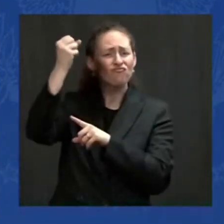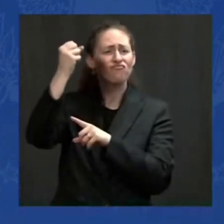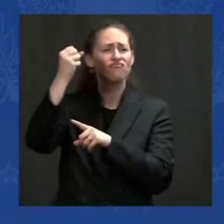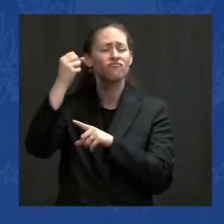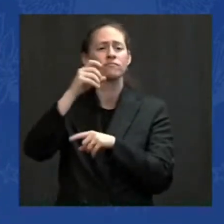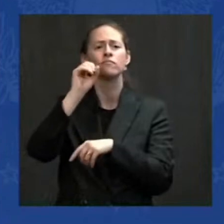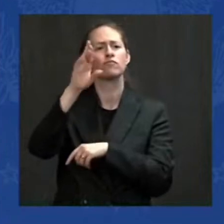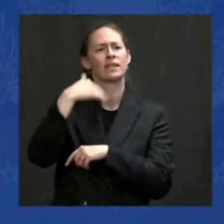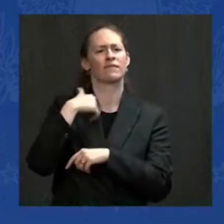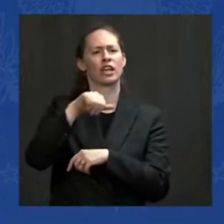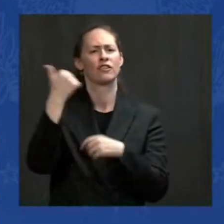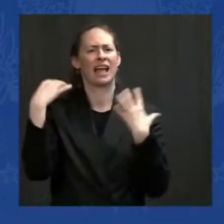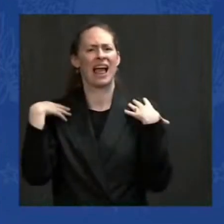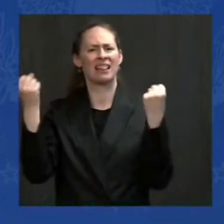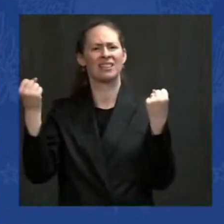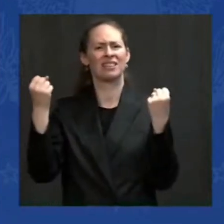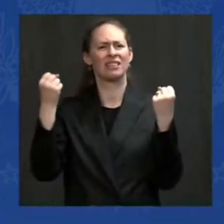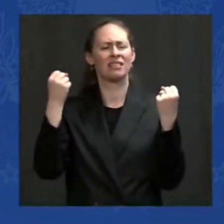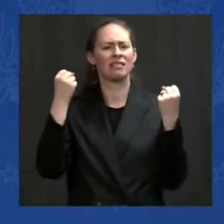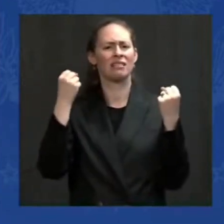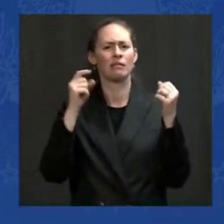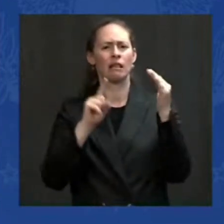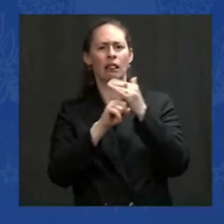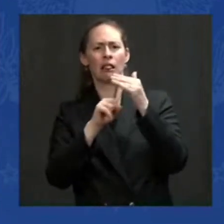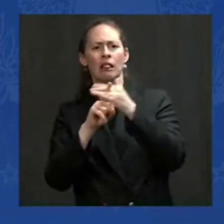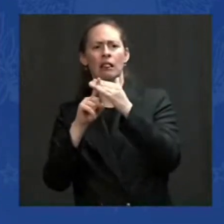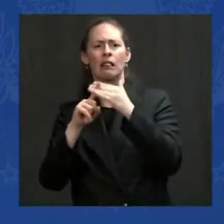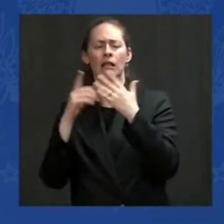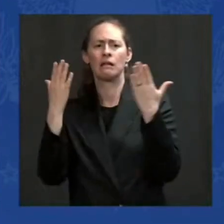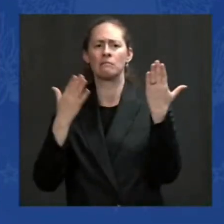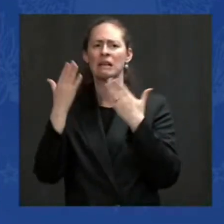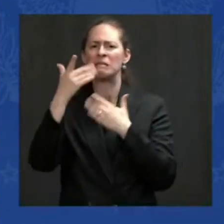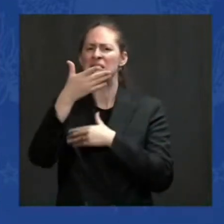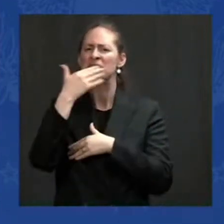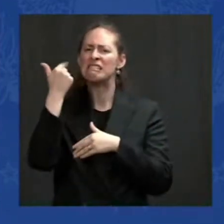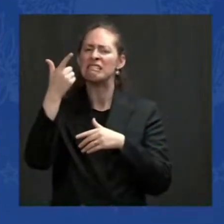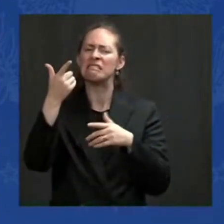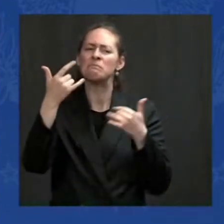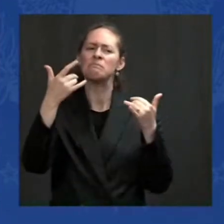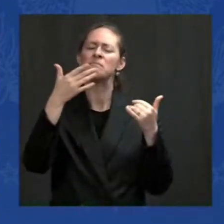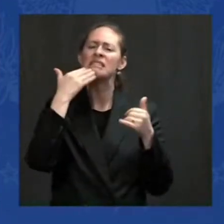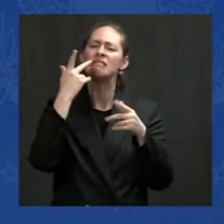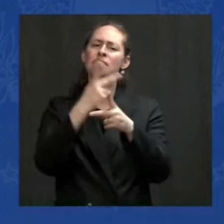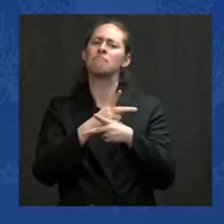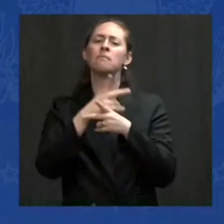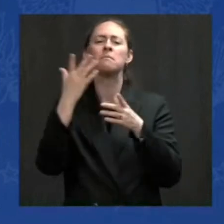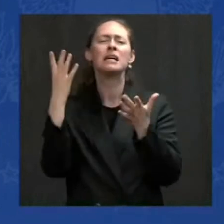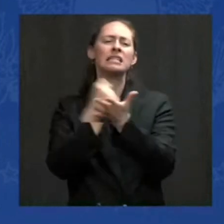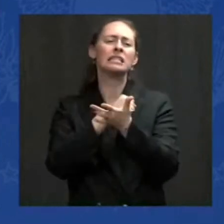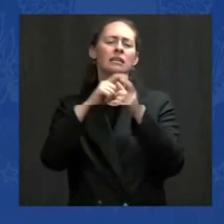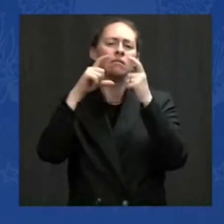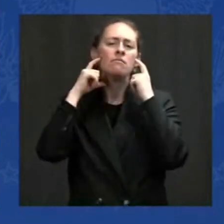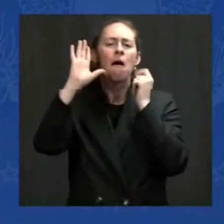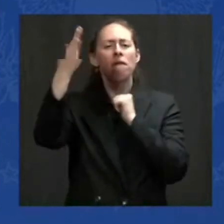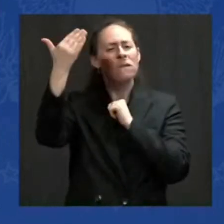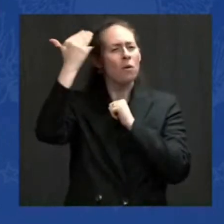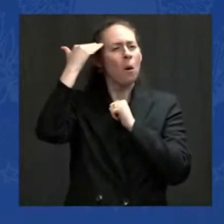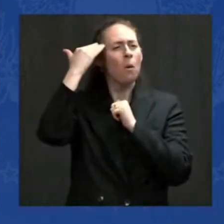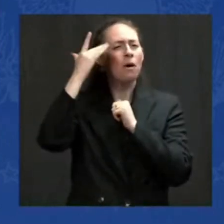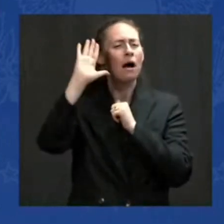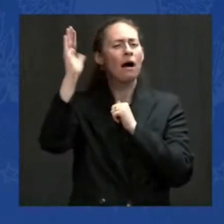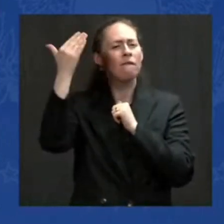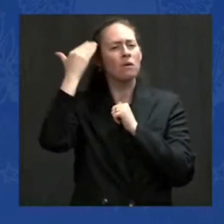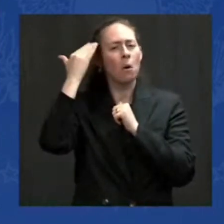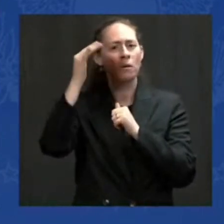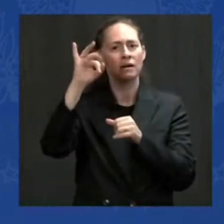disease, you might want to go the extra mile of protection of wearing a mask if you are indoors in